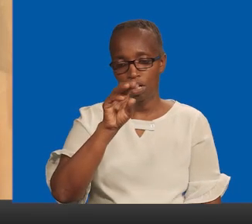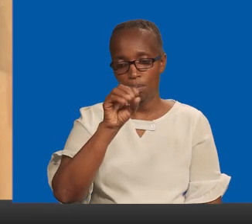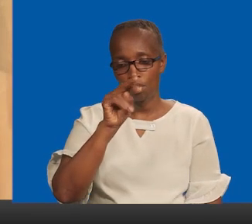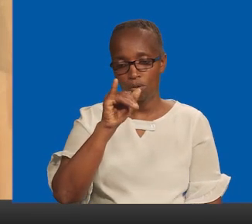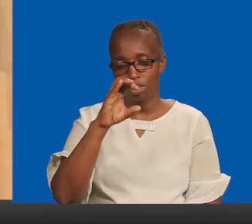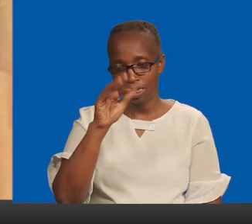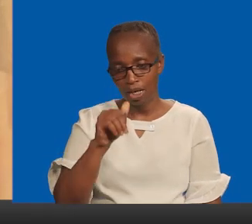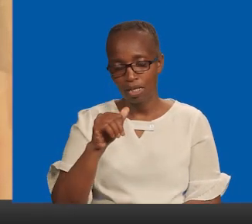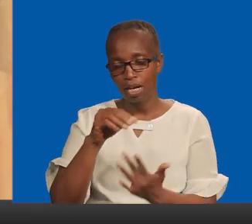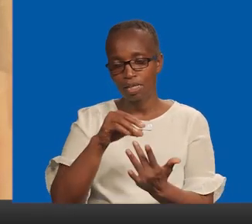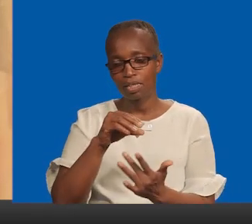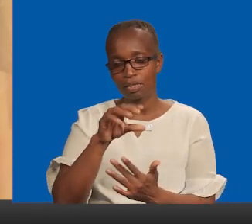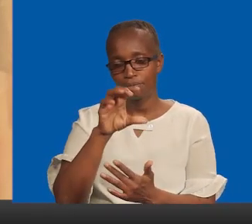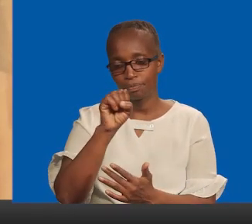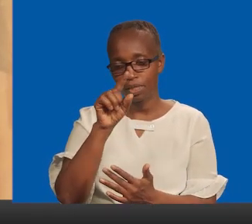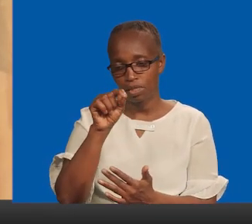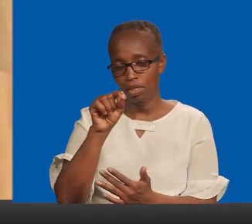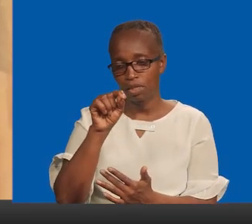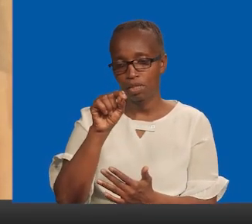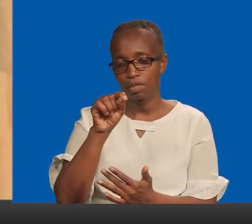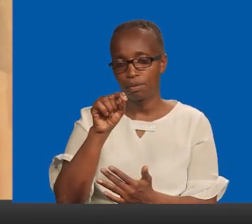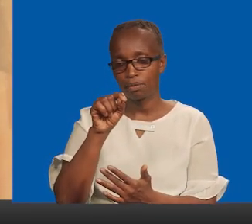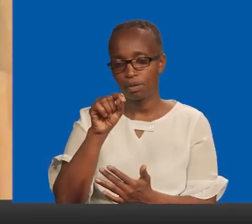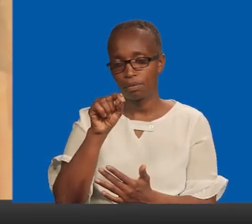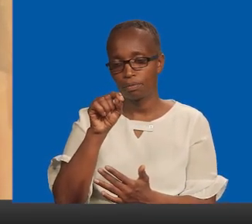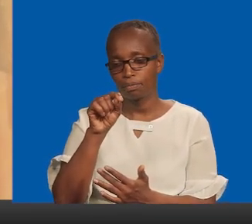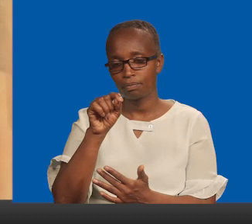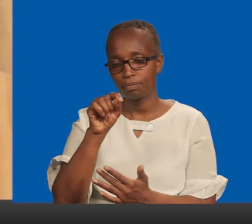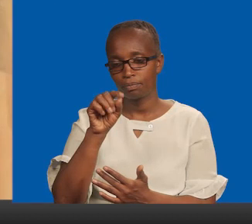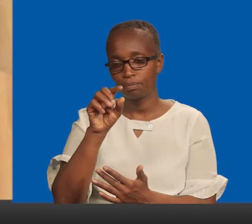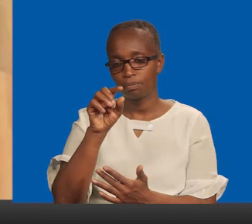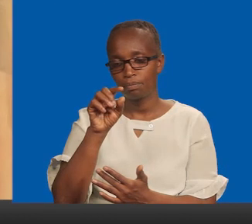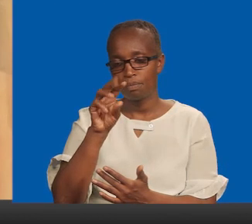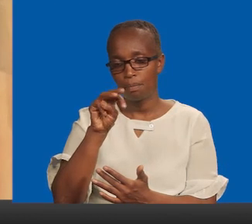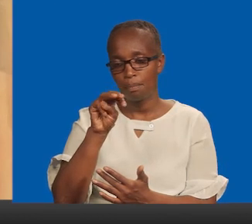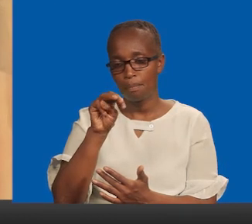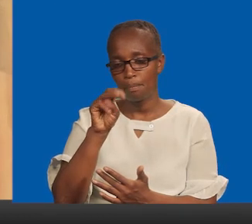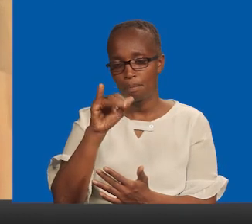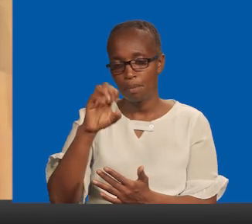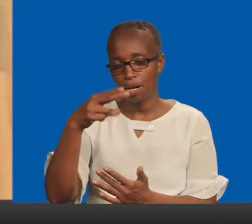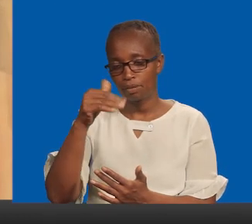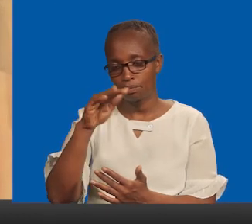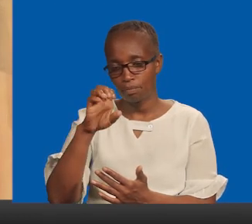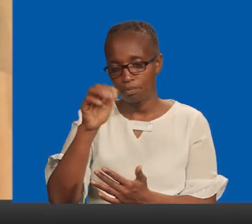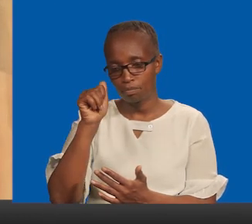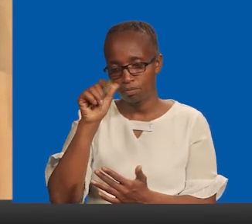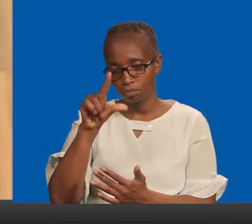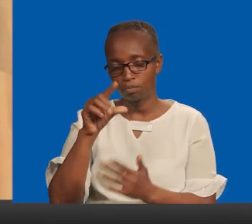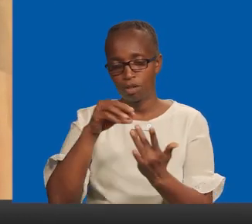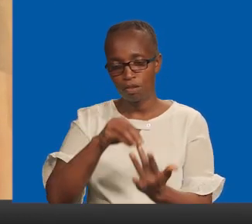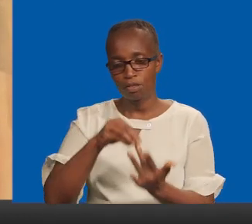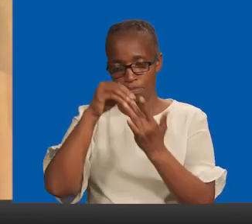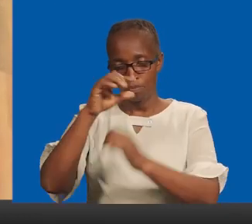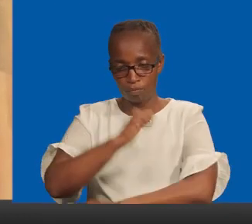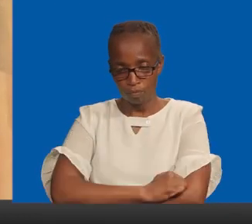special schools huku Embu town. Tuesday tutakuwa na stakeholders workshop,